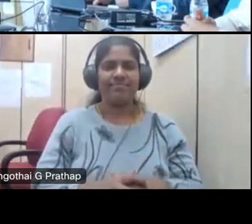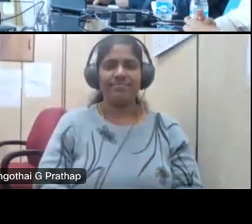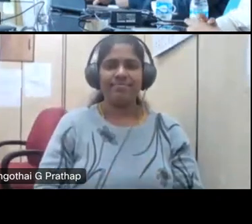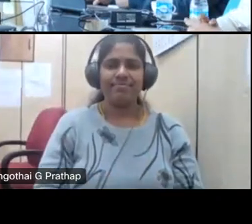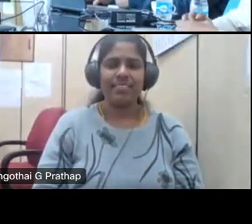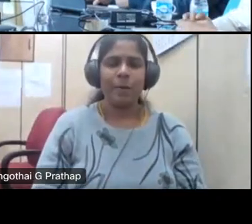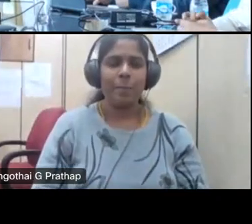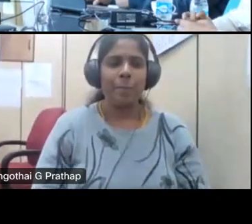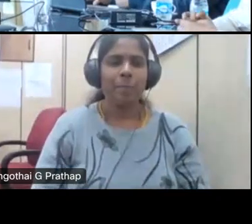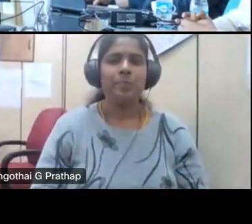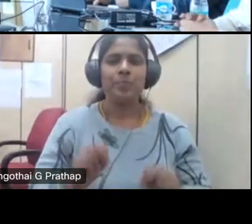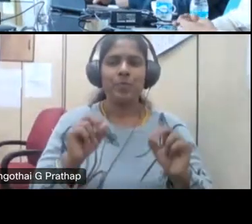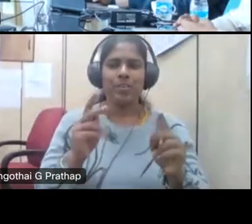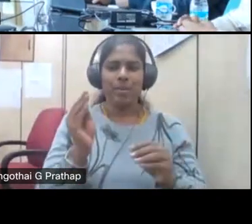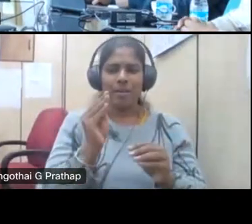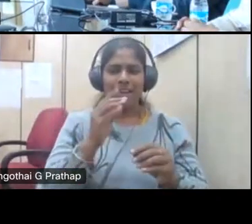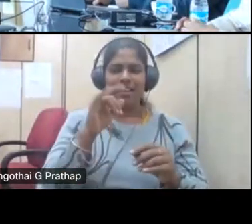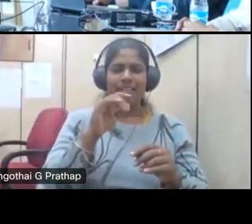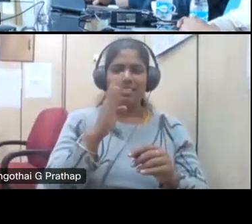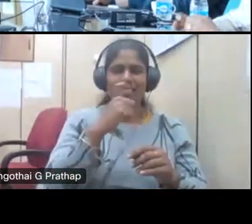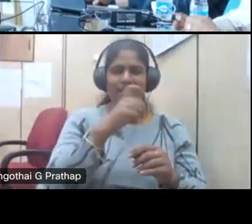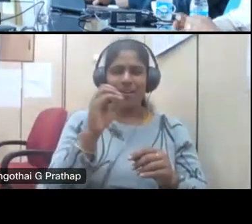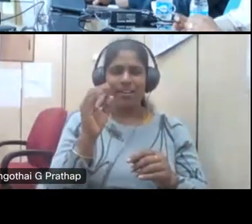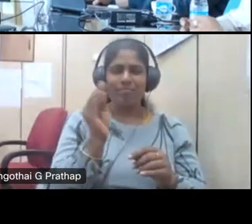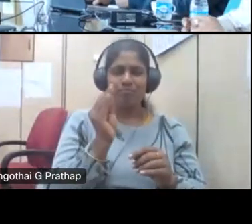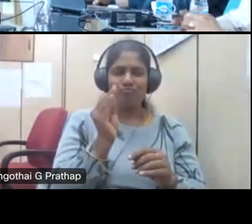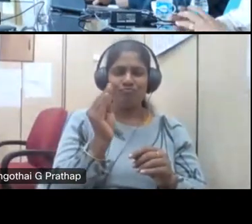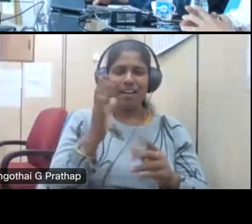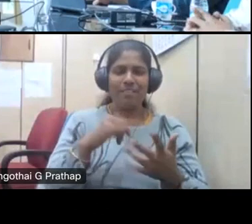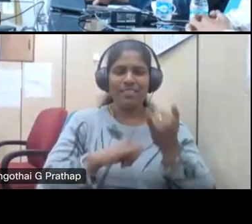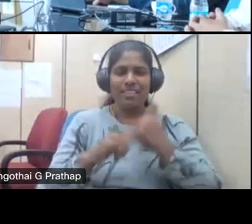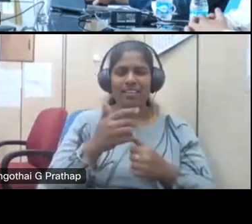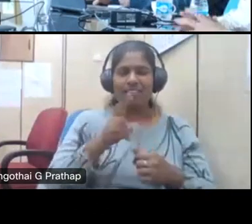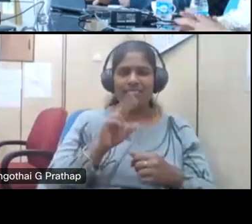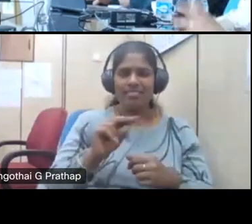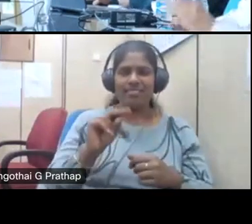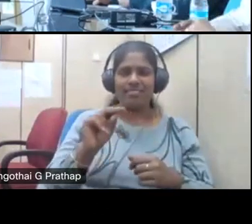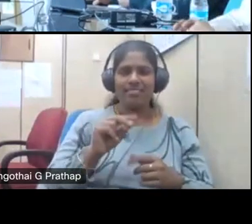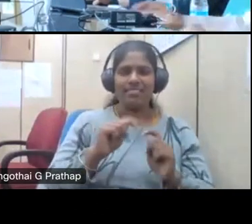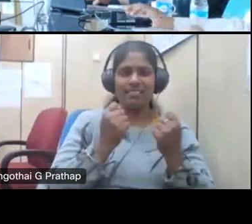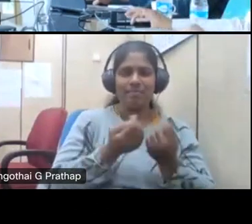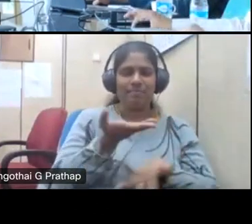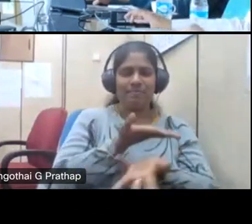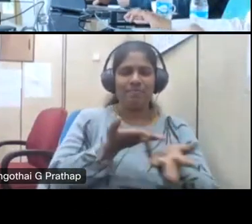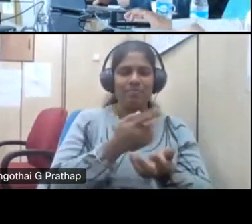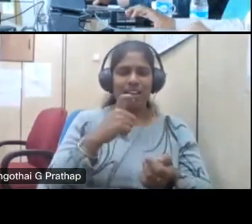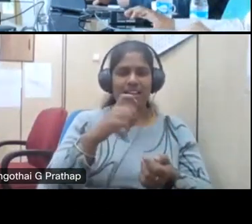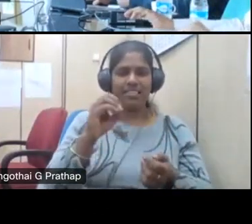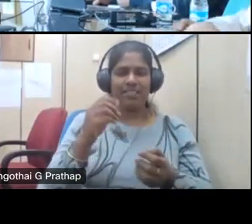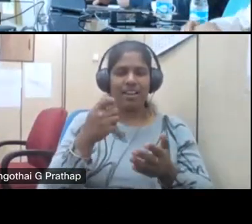700. I think it's almost saturated. Nice, sir. Now the counter is growing slowly. So it will go up to 700. Just within.